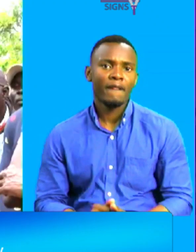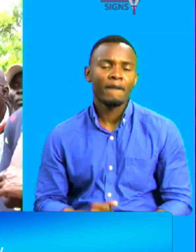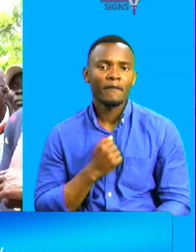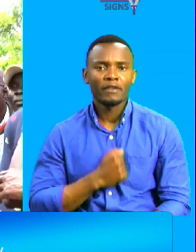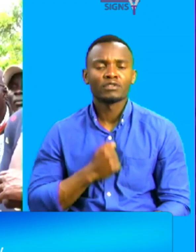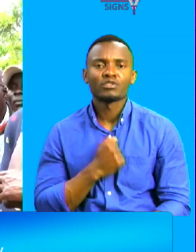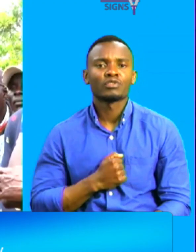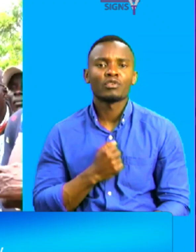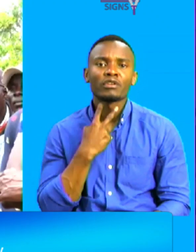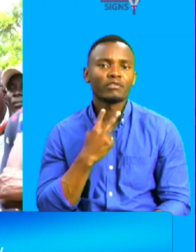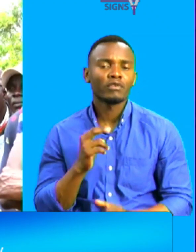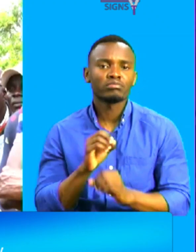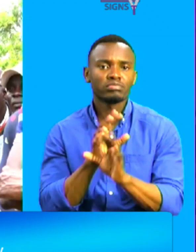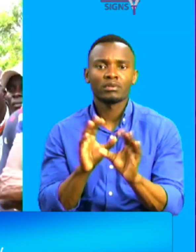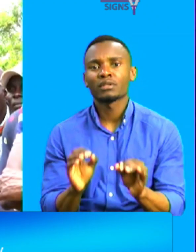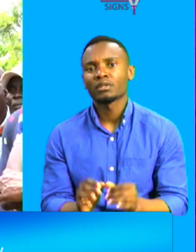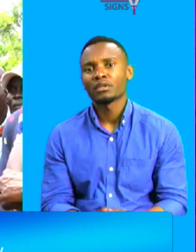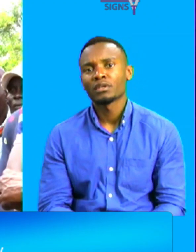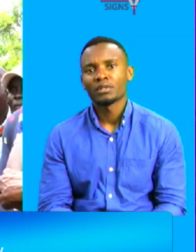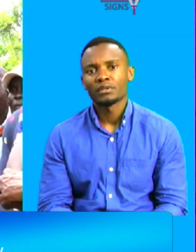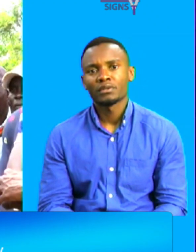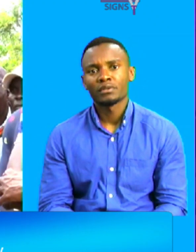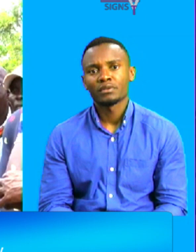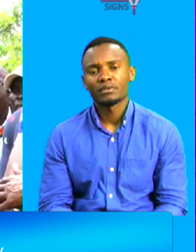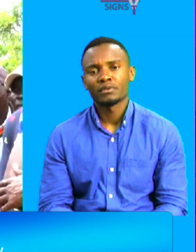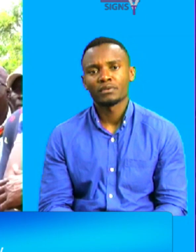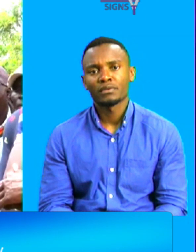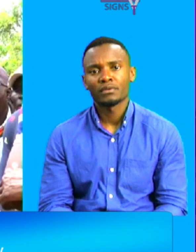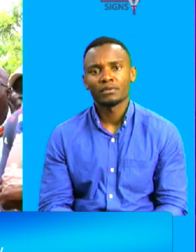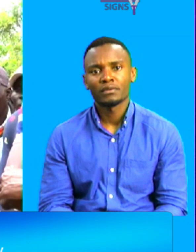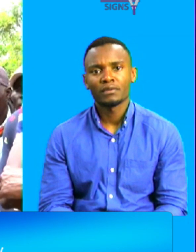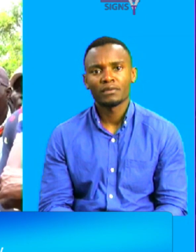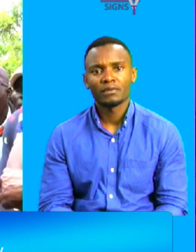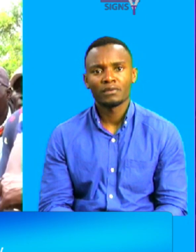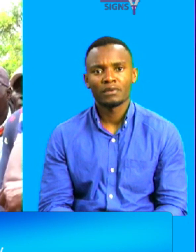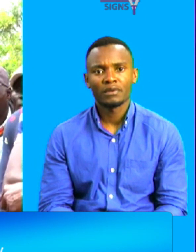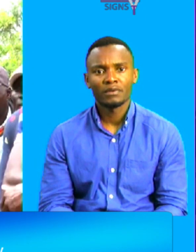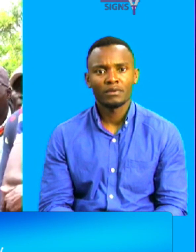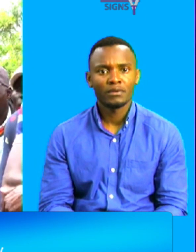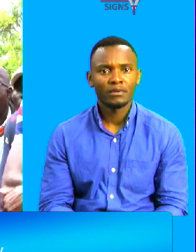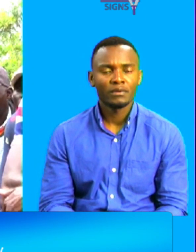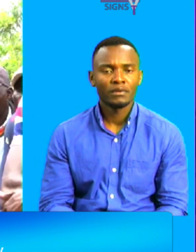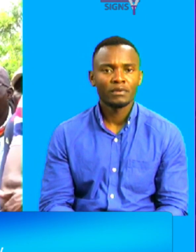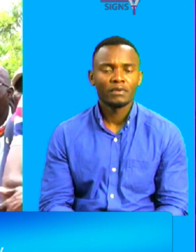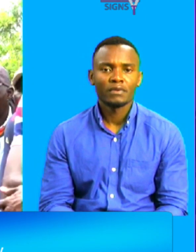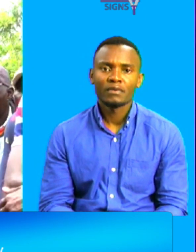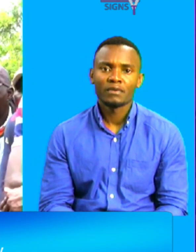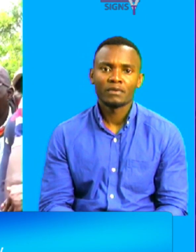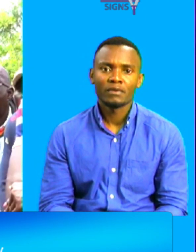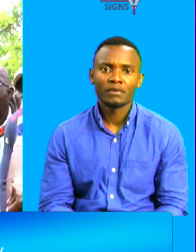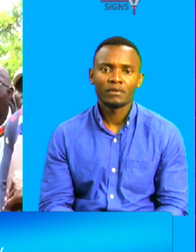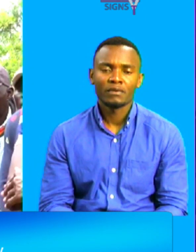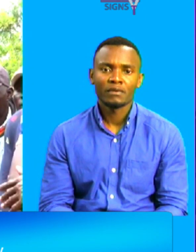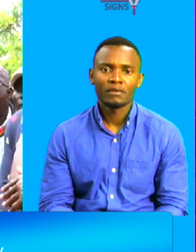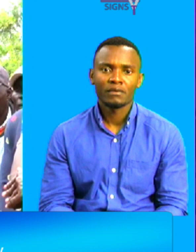Been arrested and you have given him to the law enforcers. Then you give them also a leeway so that they can work. But you